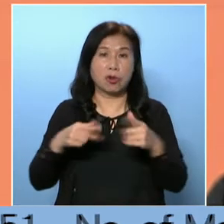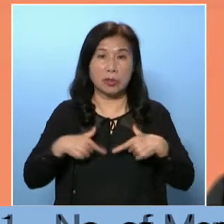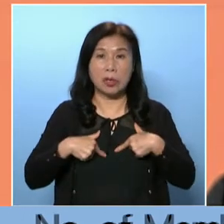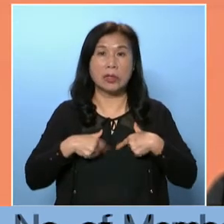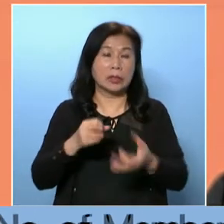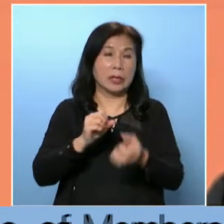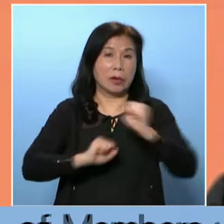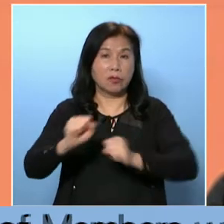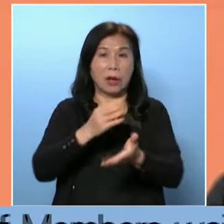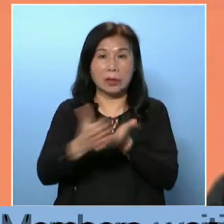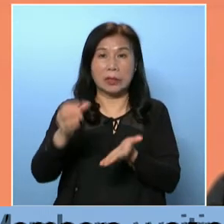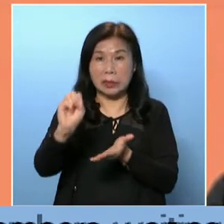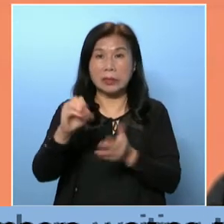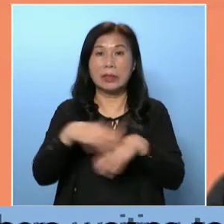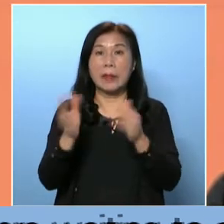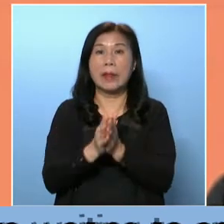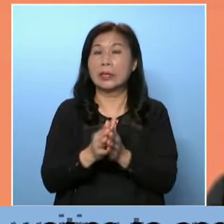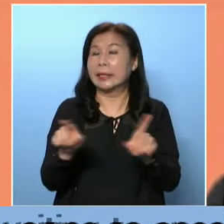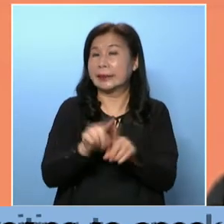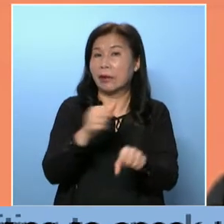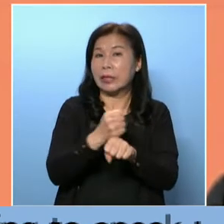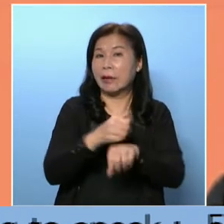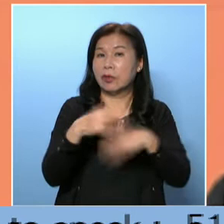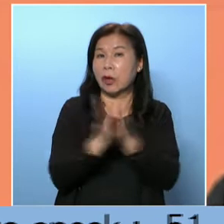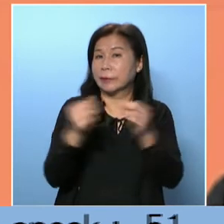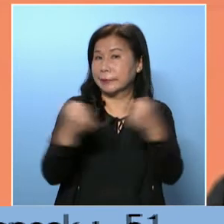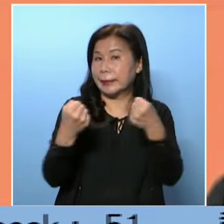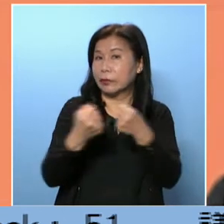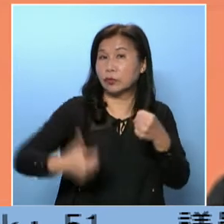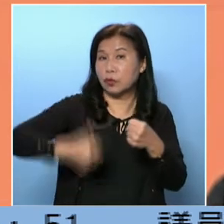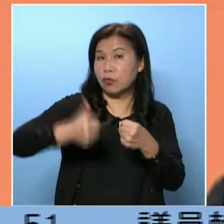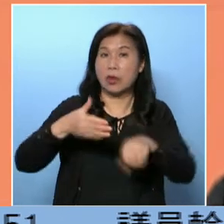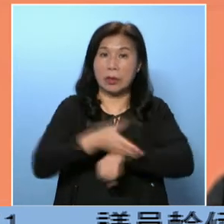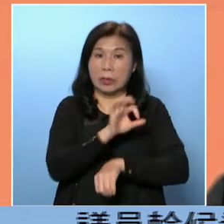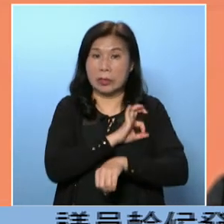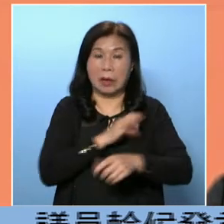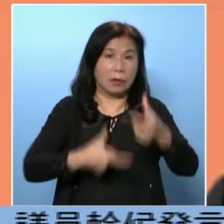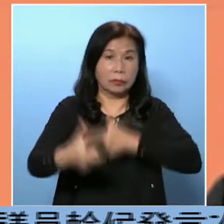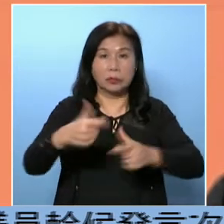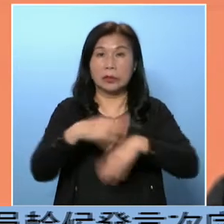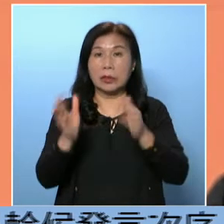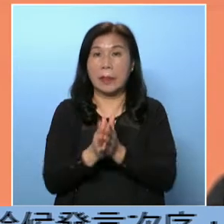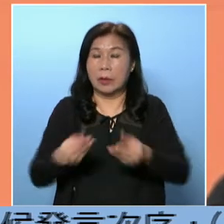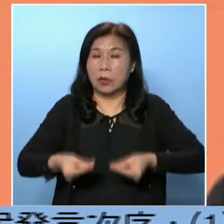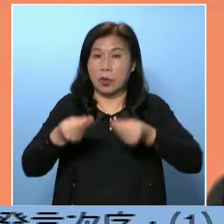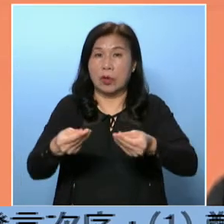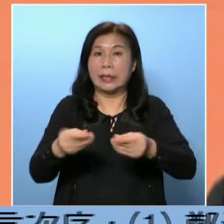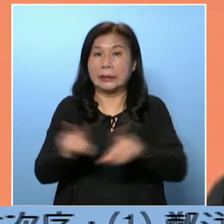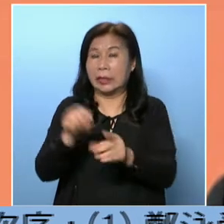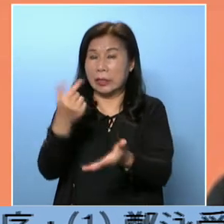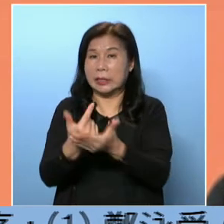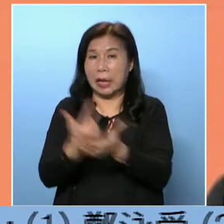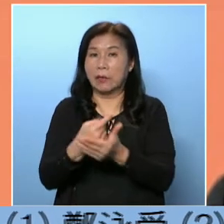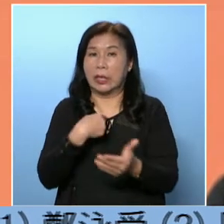that at this stage, people can be committed to this dynamic zero infection policy.